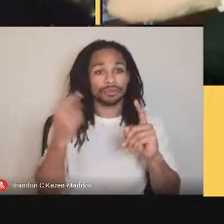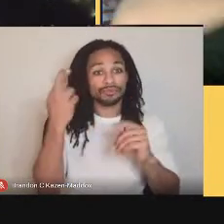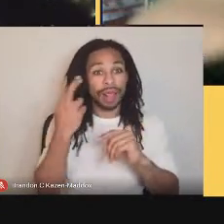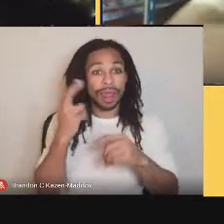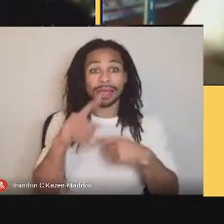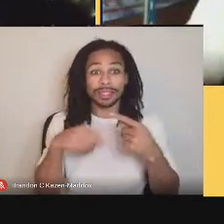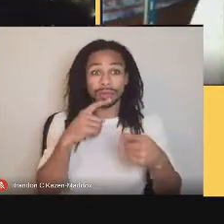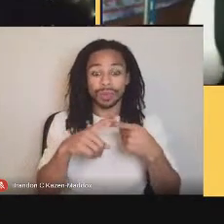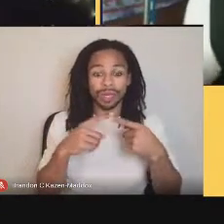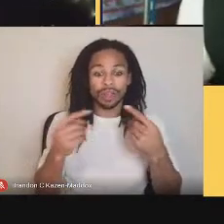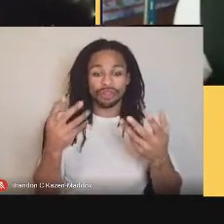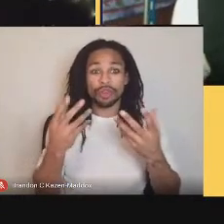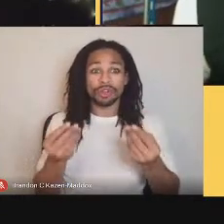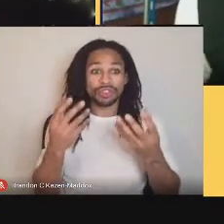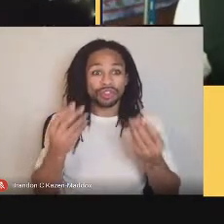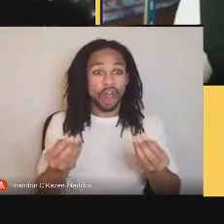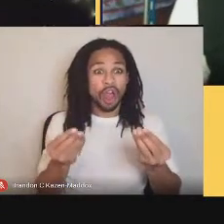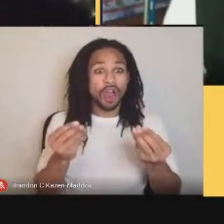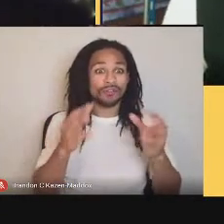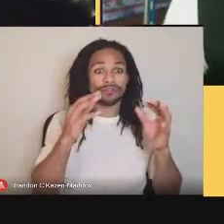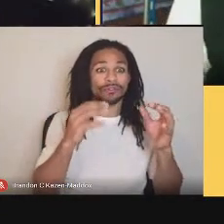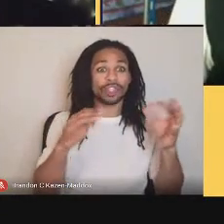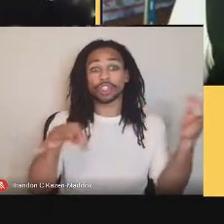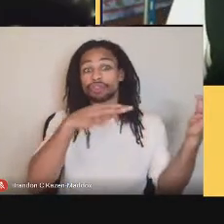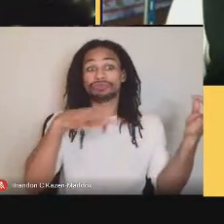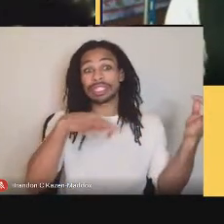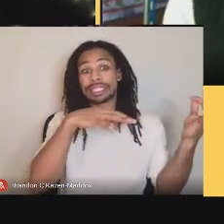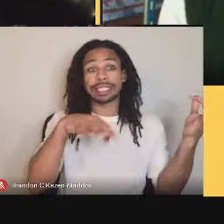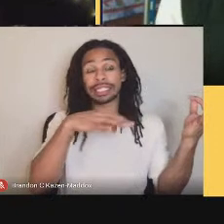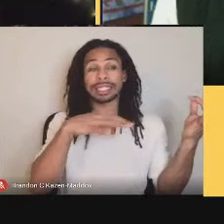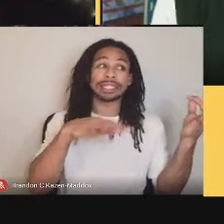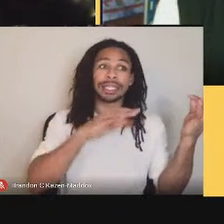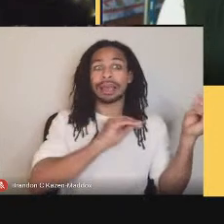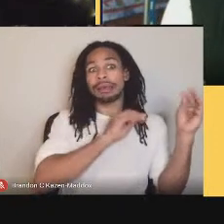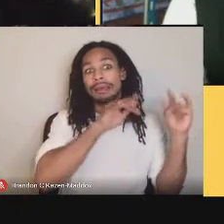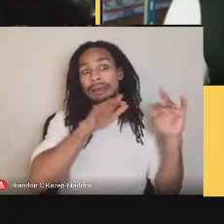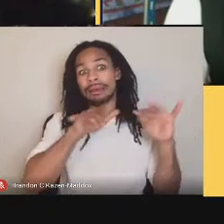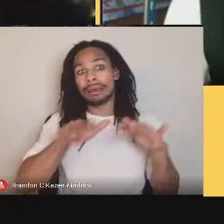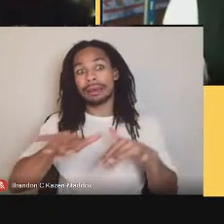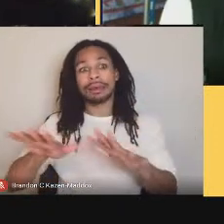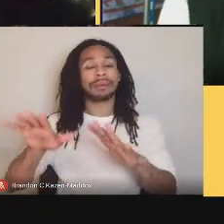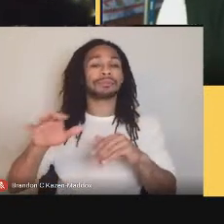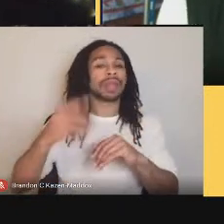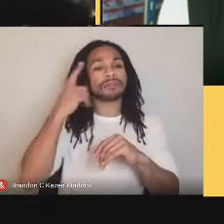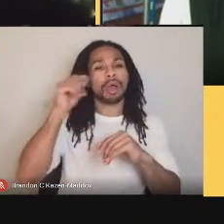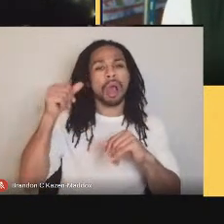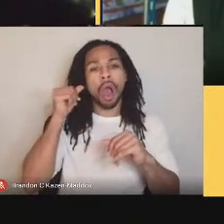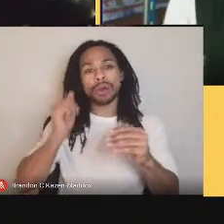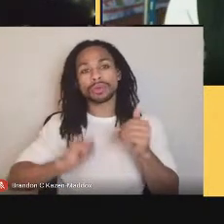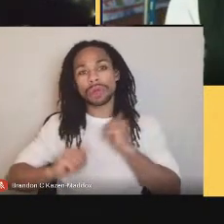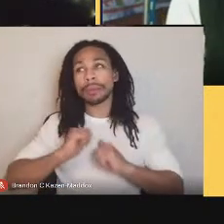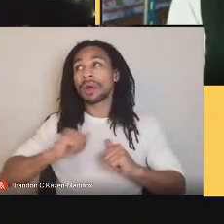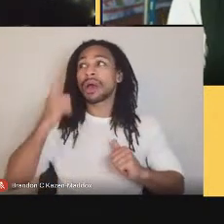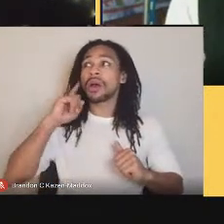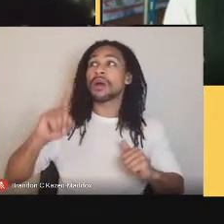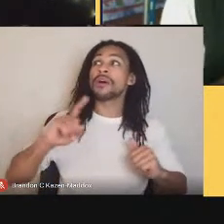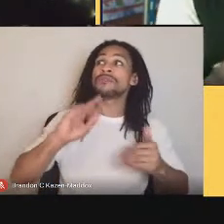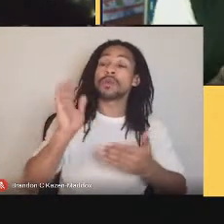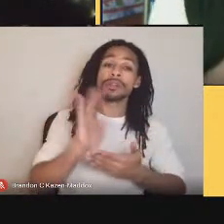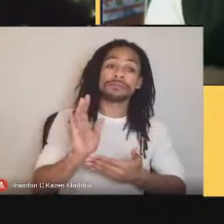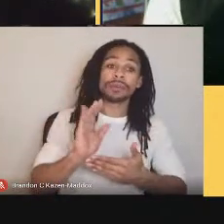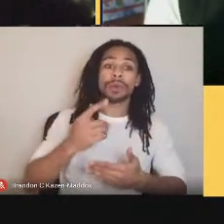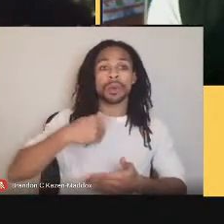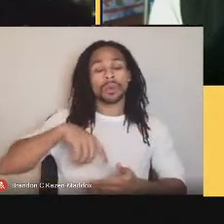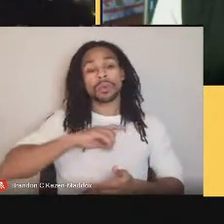in most of these transitional things. I mean, a lot of what we do as composers, whether it's for audio drama or for film or whatever, is helping